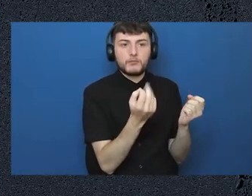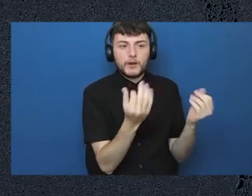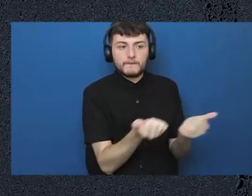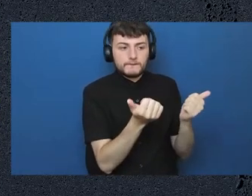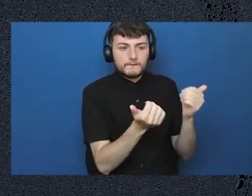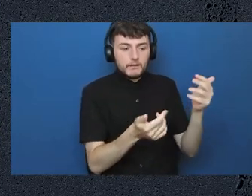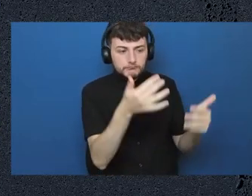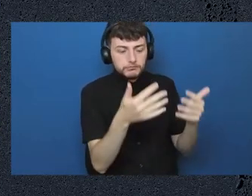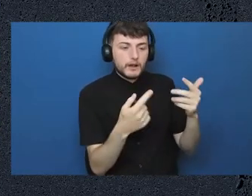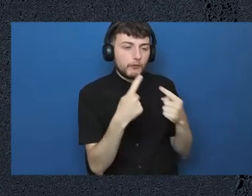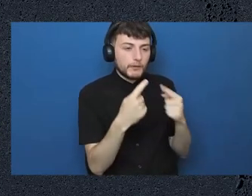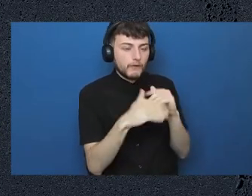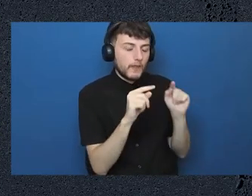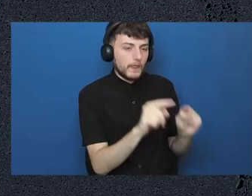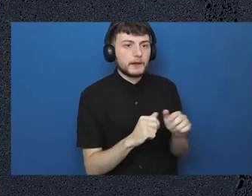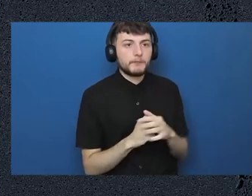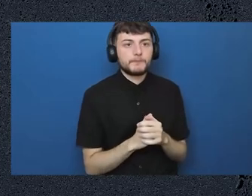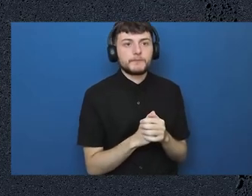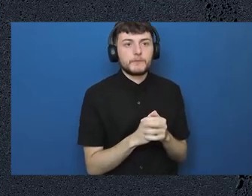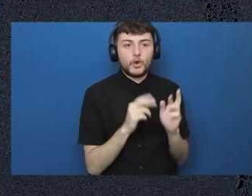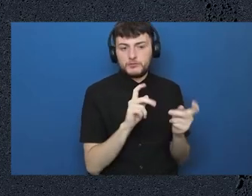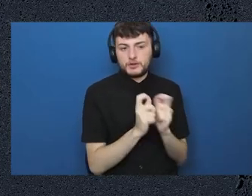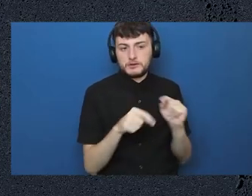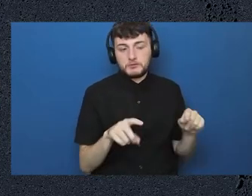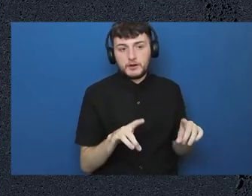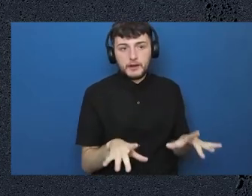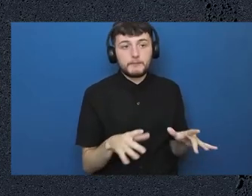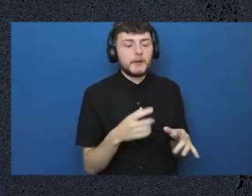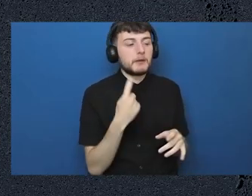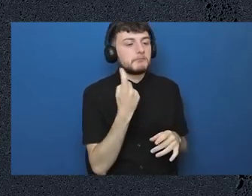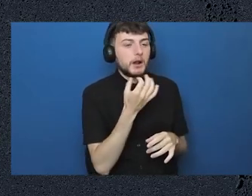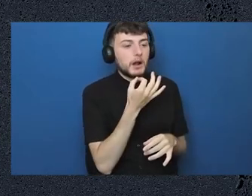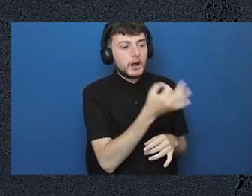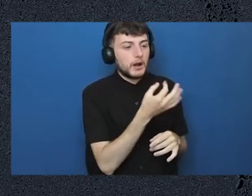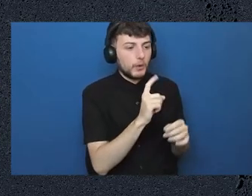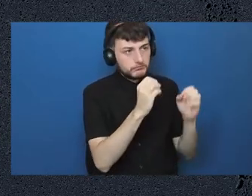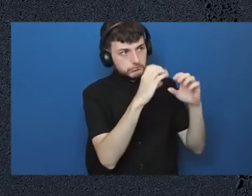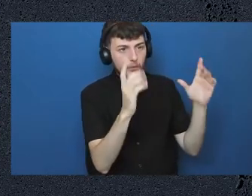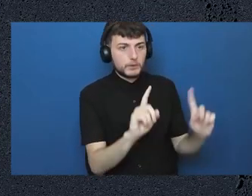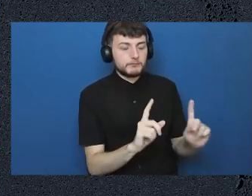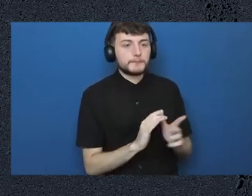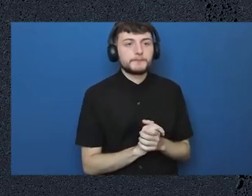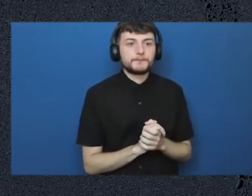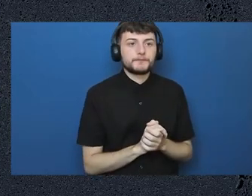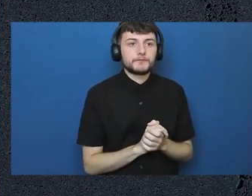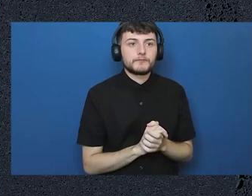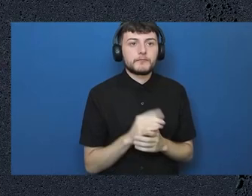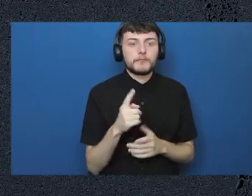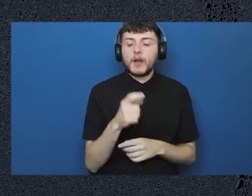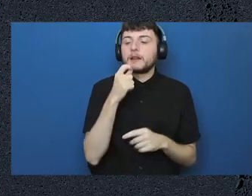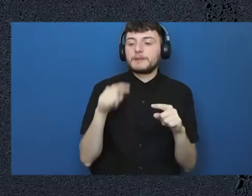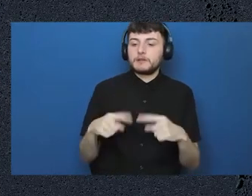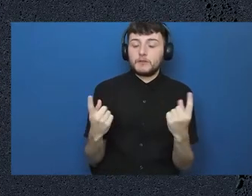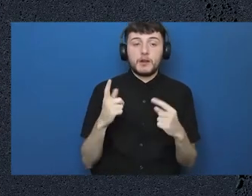in Australia. Mm. So what's the picture? I think it's a little bit different, because one of the challenges for science